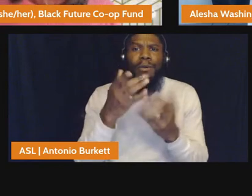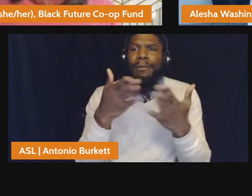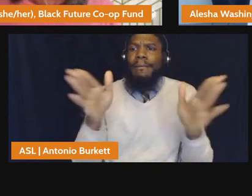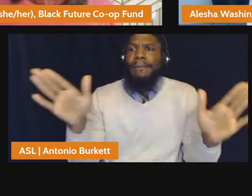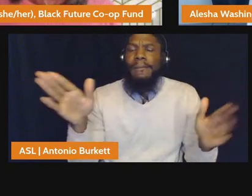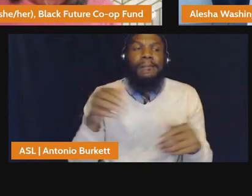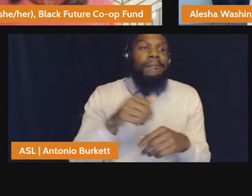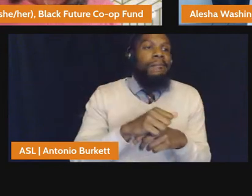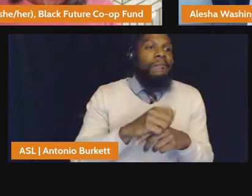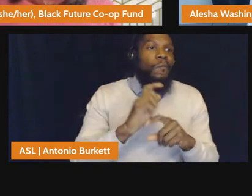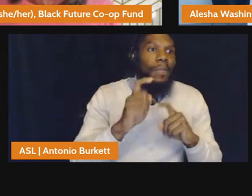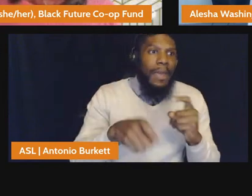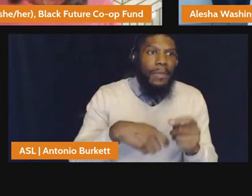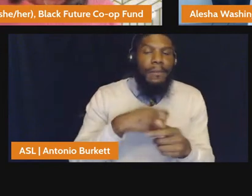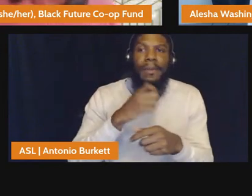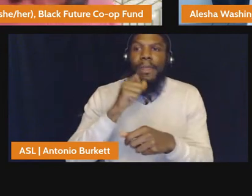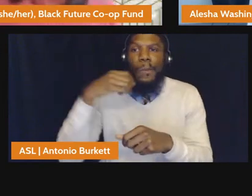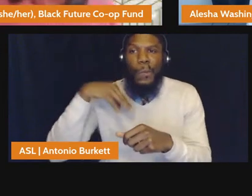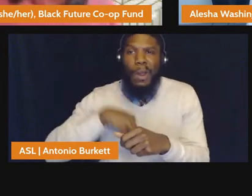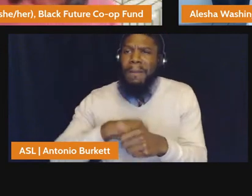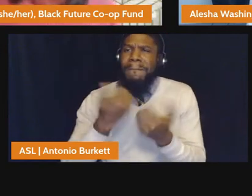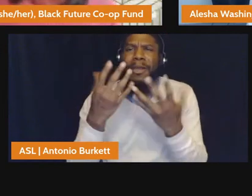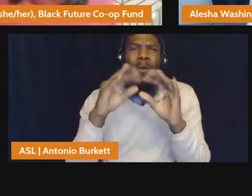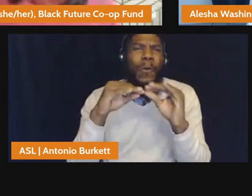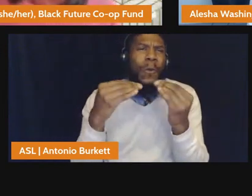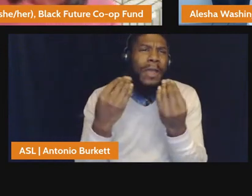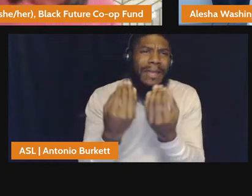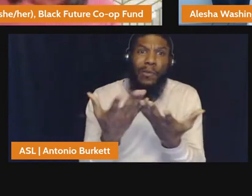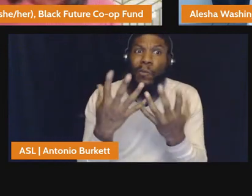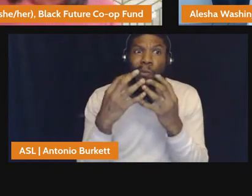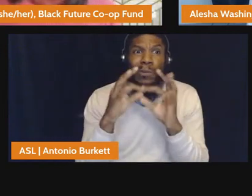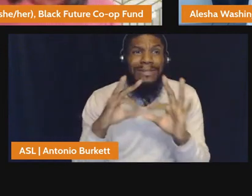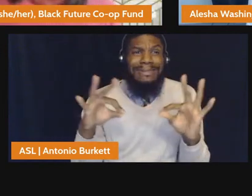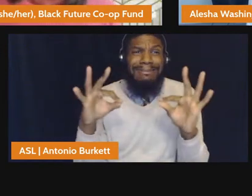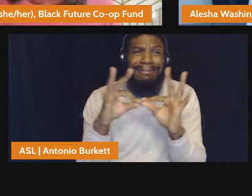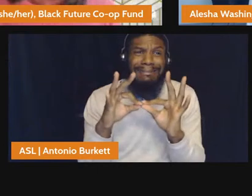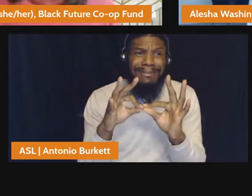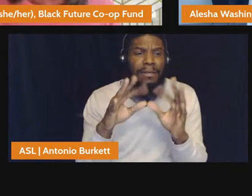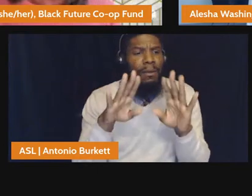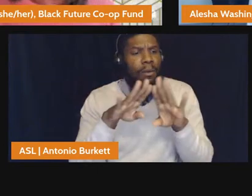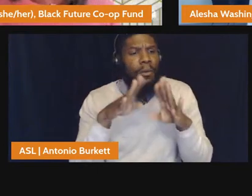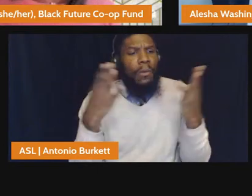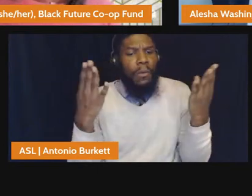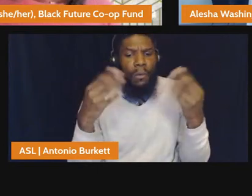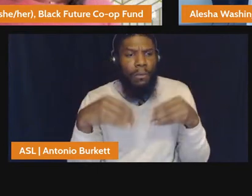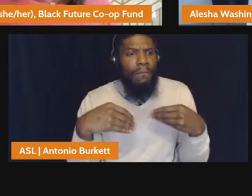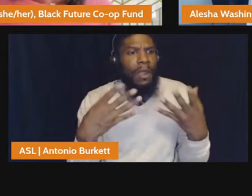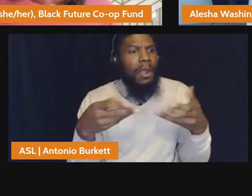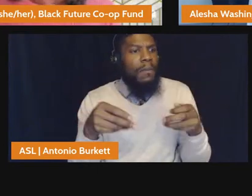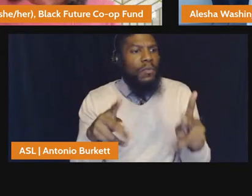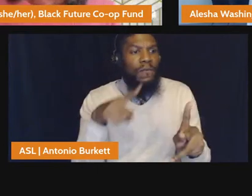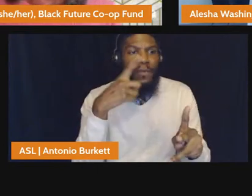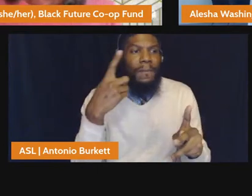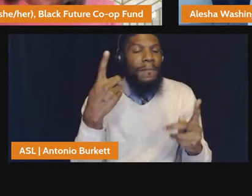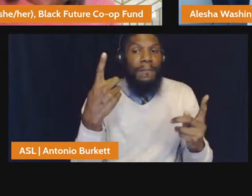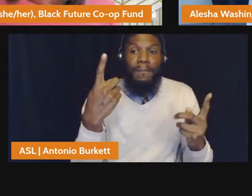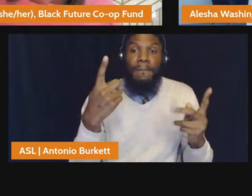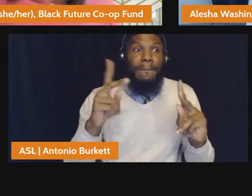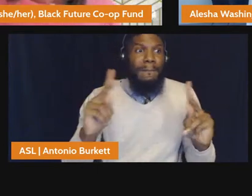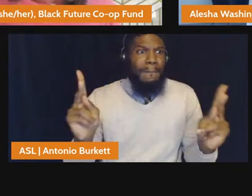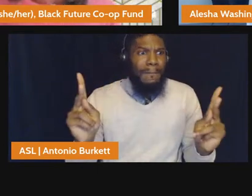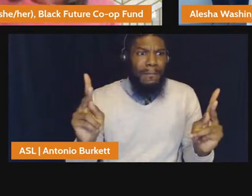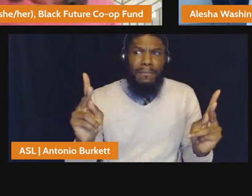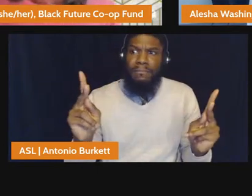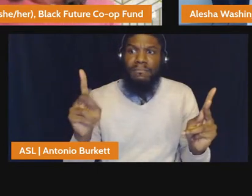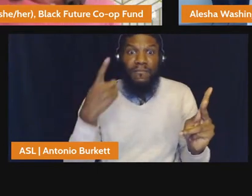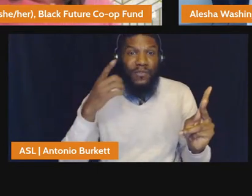of these organizations and institutions to understand is that opening up the door to Black people and letting them walk in the door in your